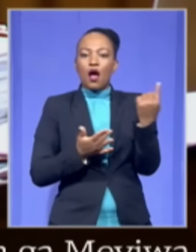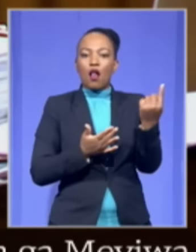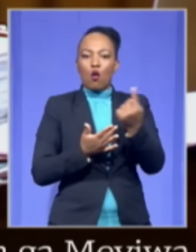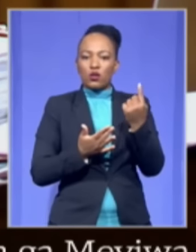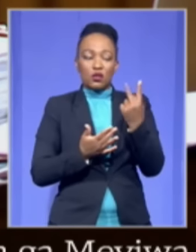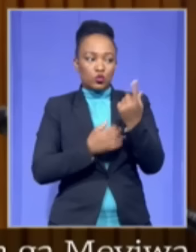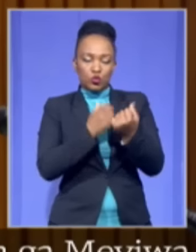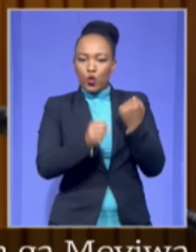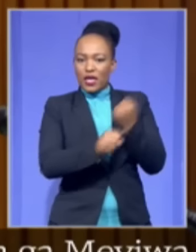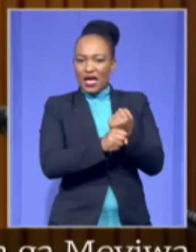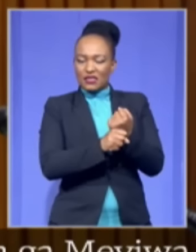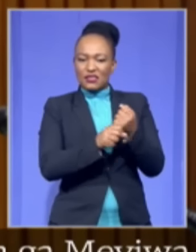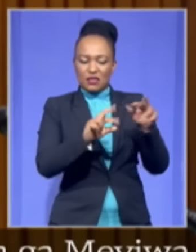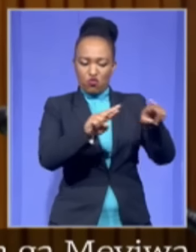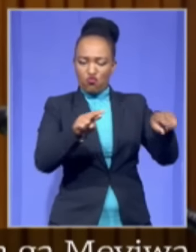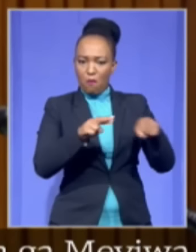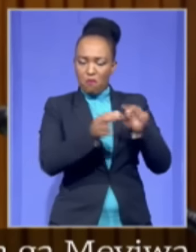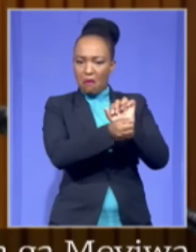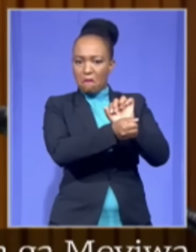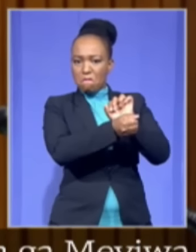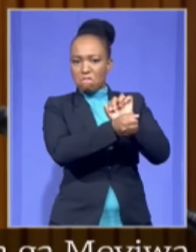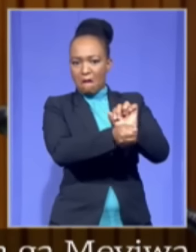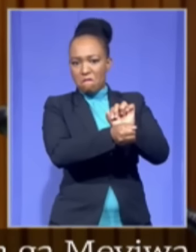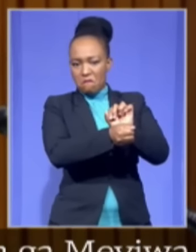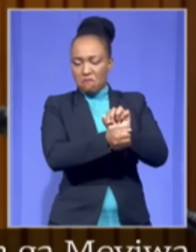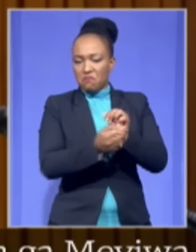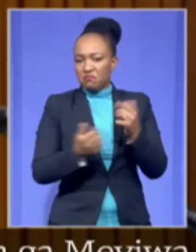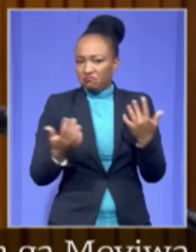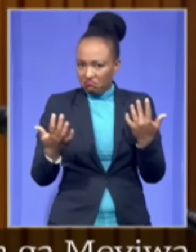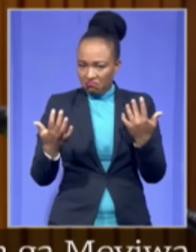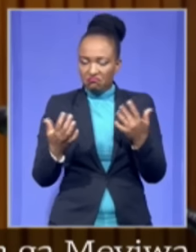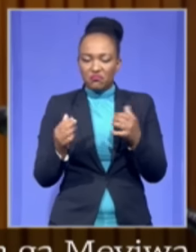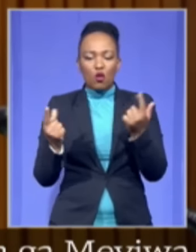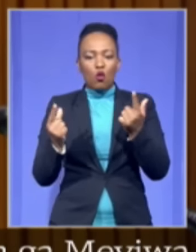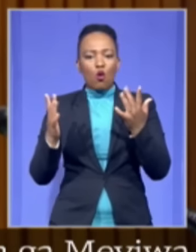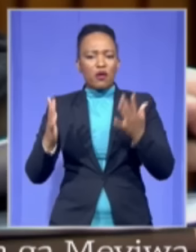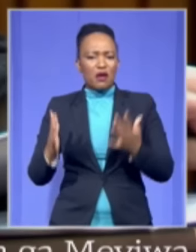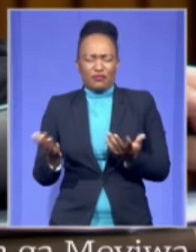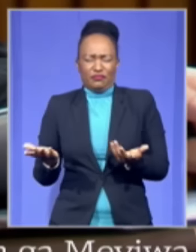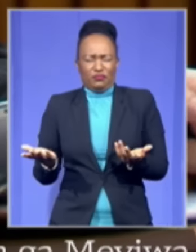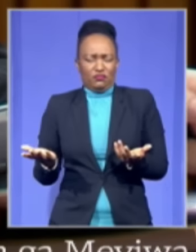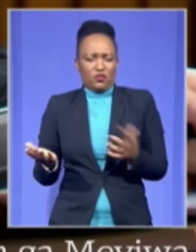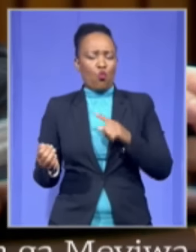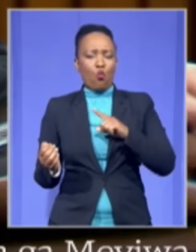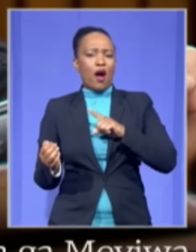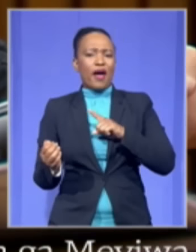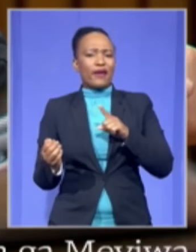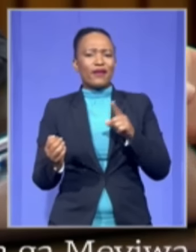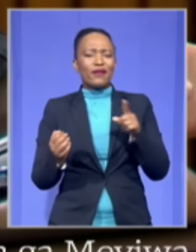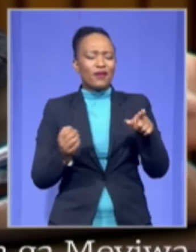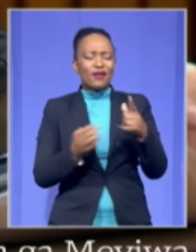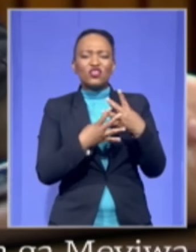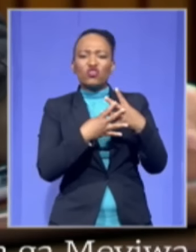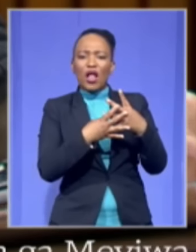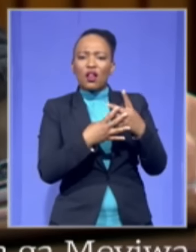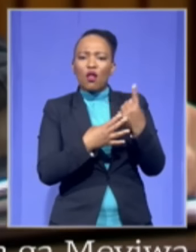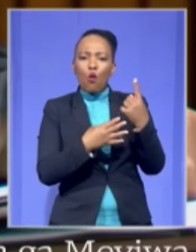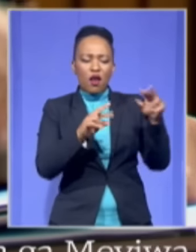di le 2. Babueledi ba bone ba boletse gore ga gona mabaka a gore ba bo ba tswaletswe kwa karolong ya kgolegelo e itsegeng